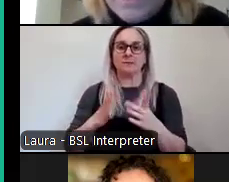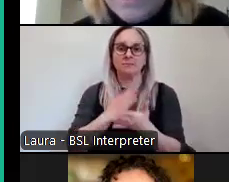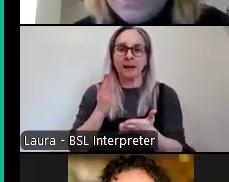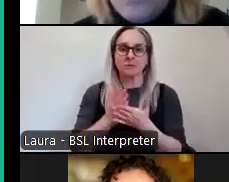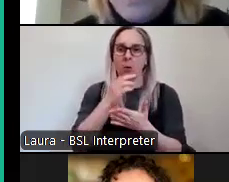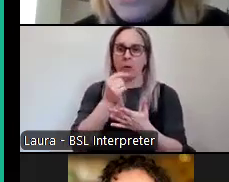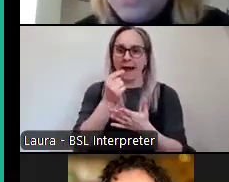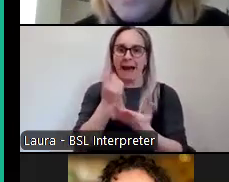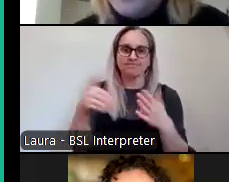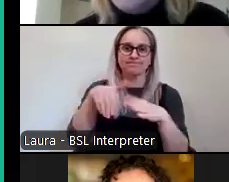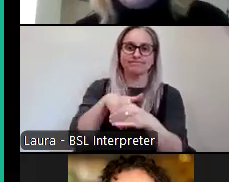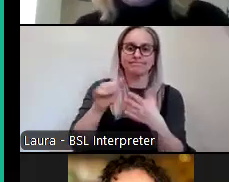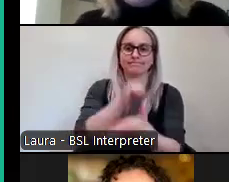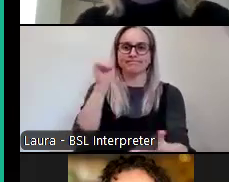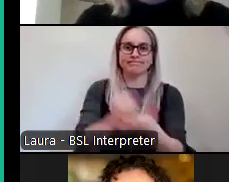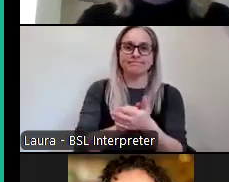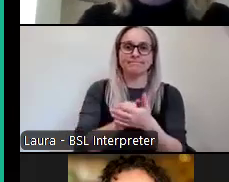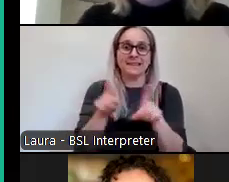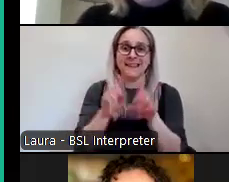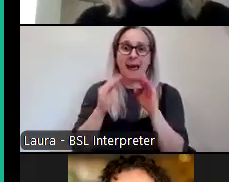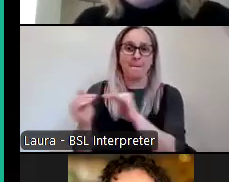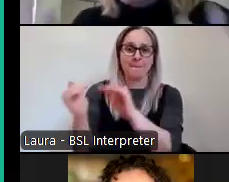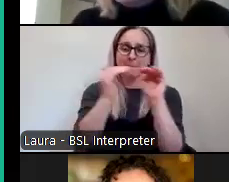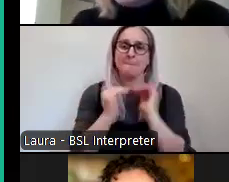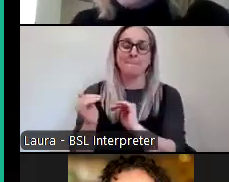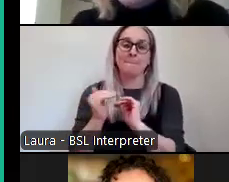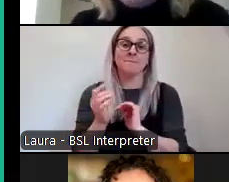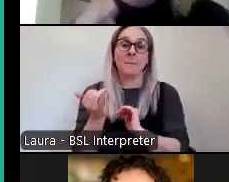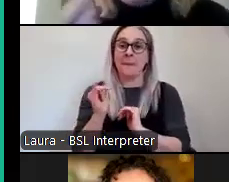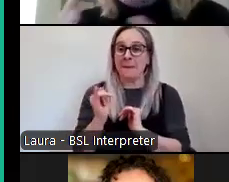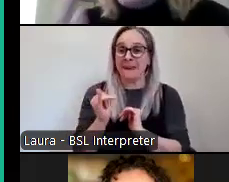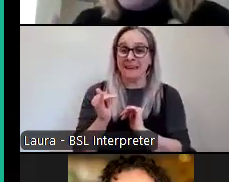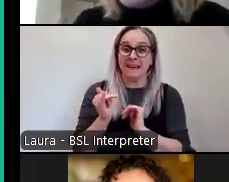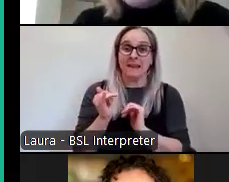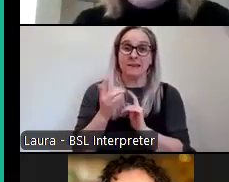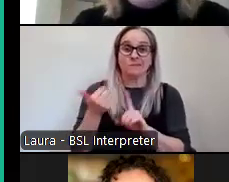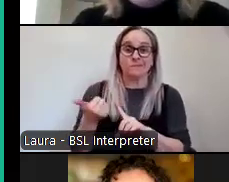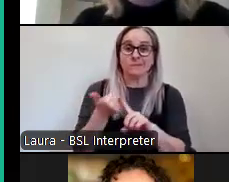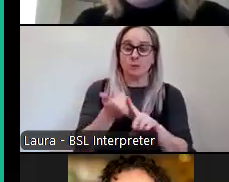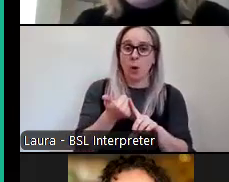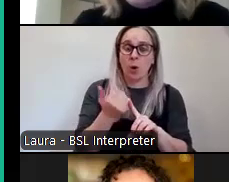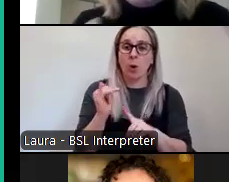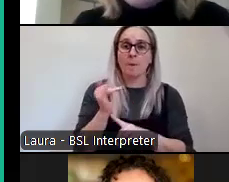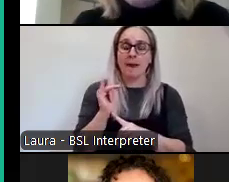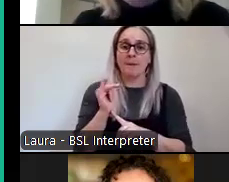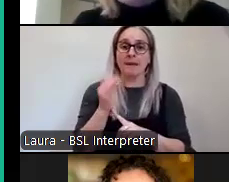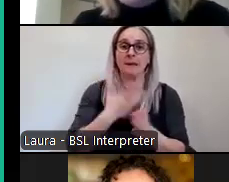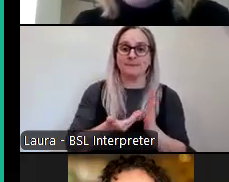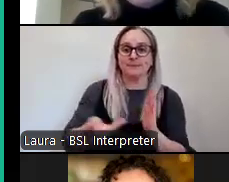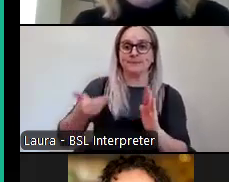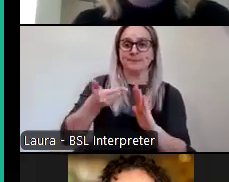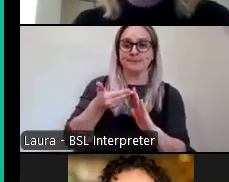you in undertaking your fellowship. So it might be around some support, it might be